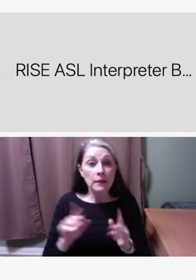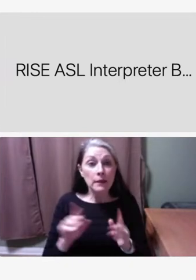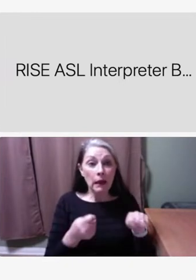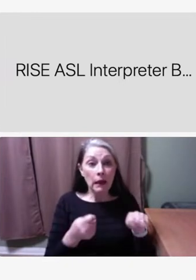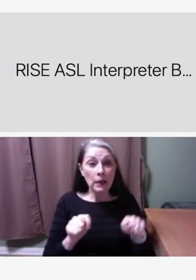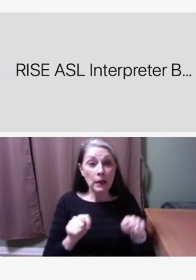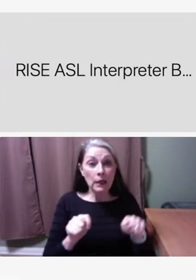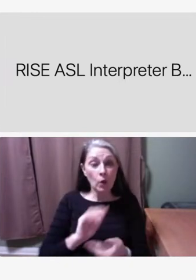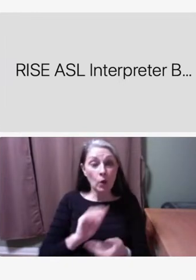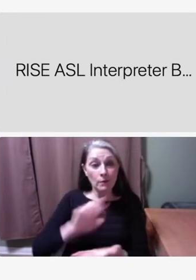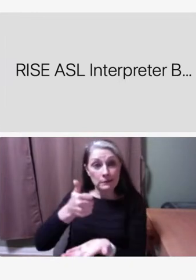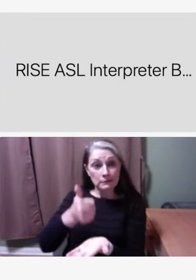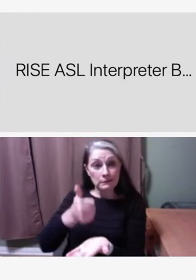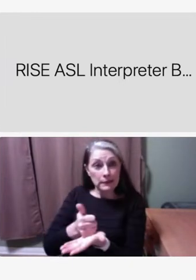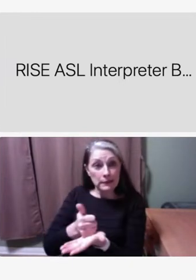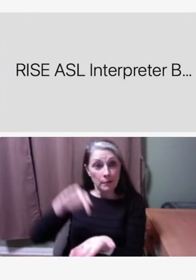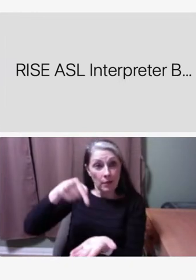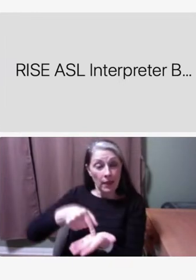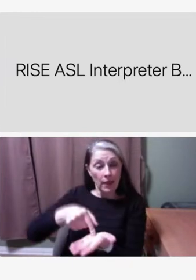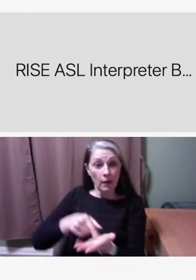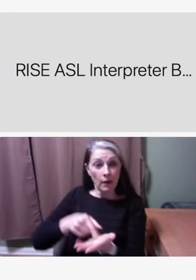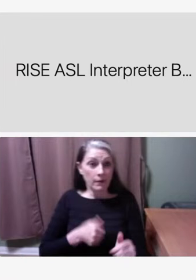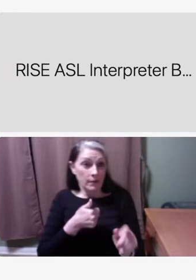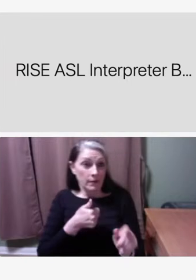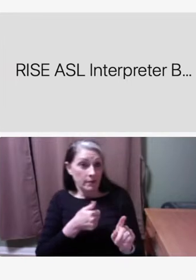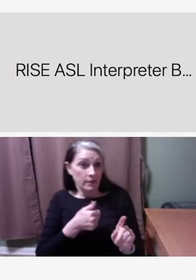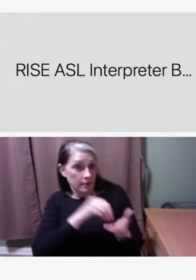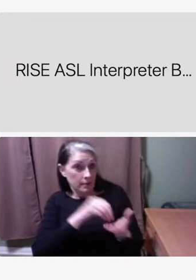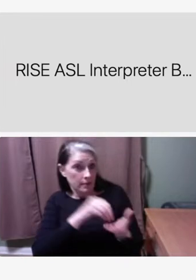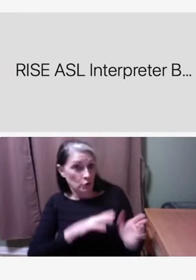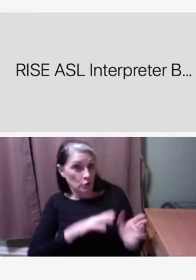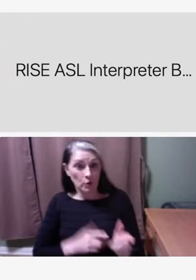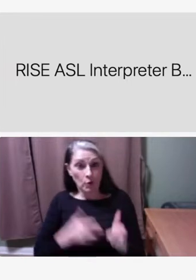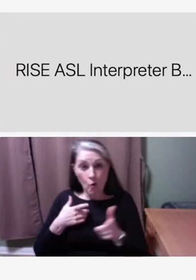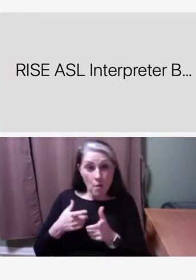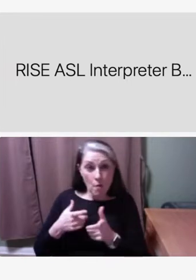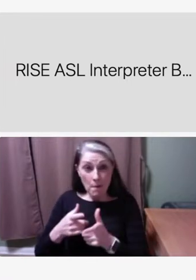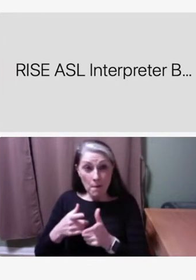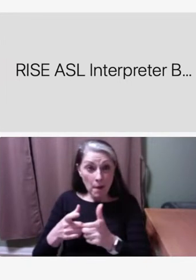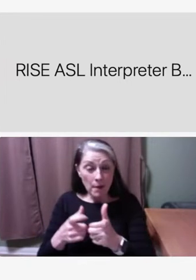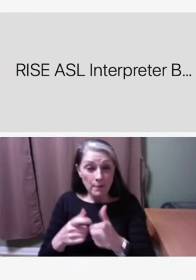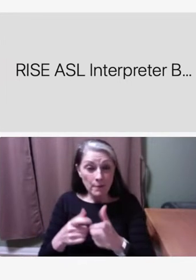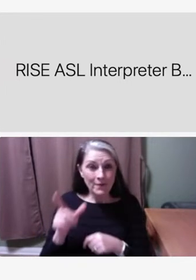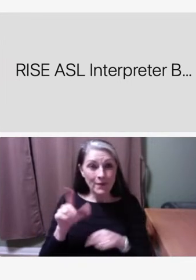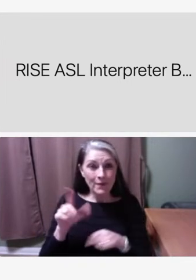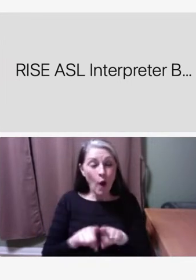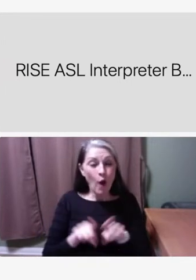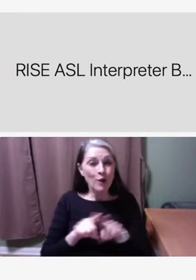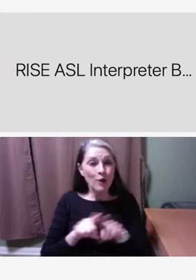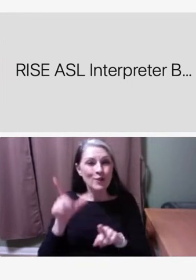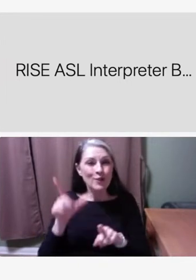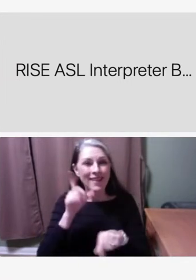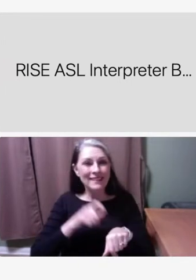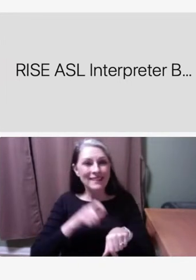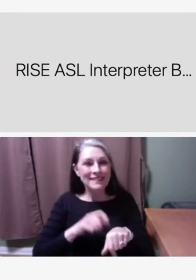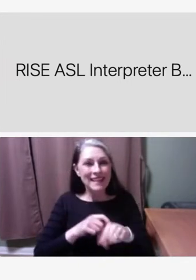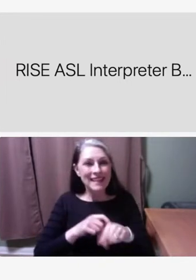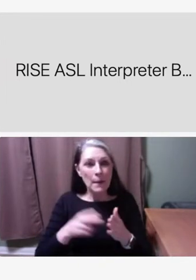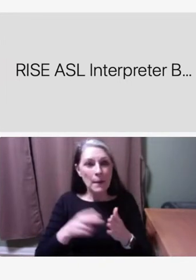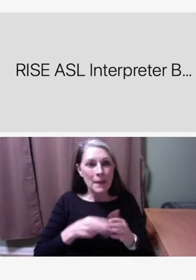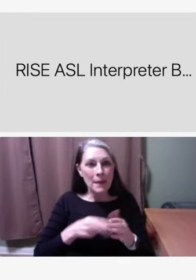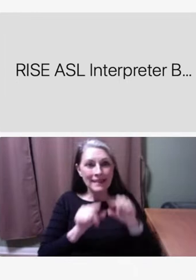fun. And at lunchtime, we would have paint and sips during the holidays, like such for Thanksgiving. We